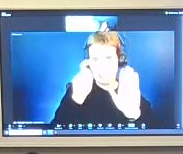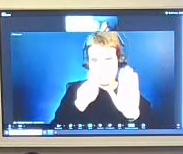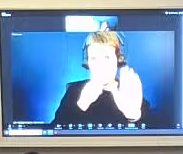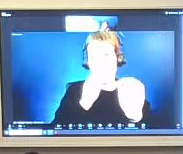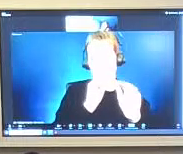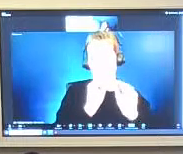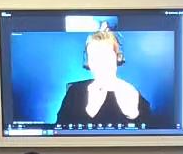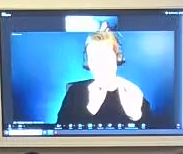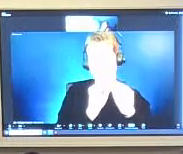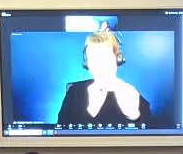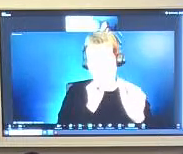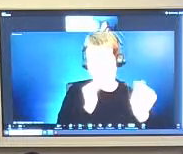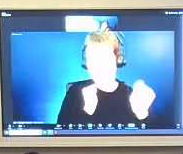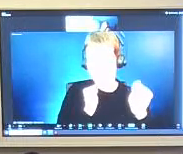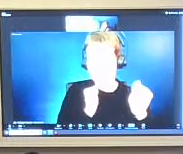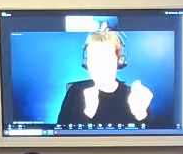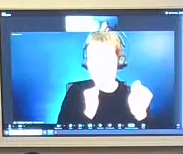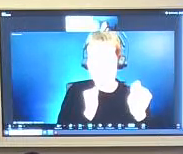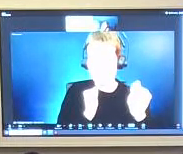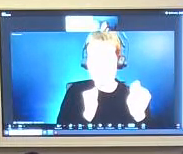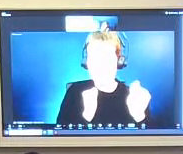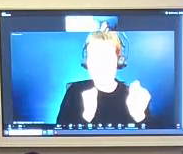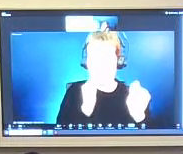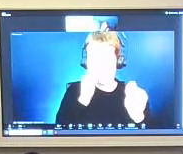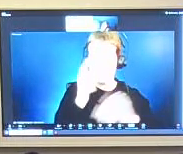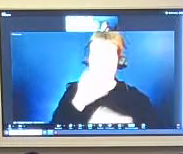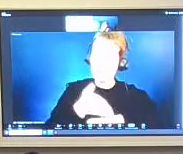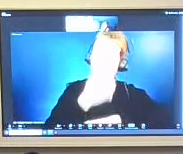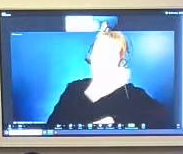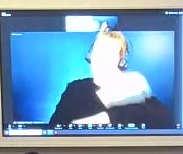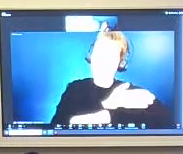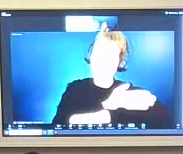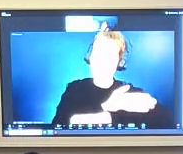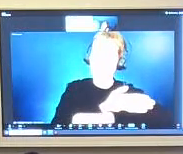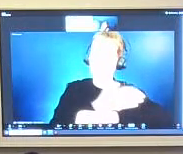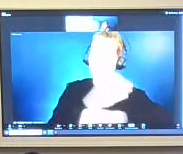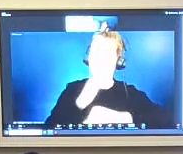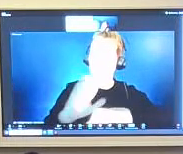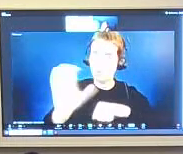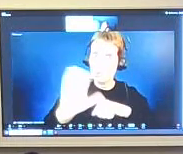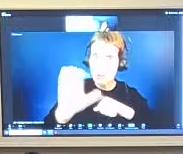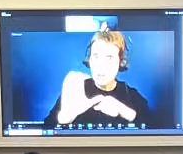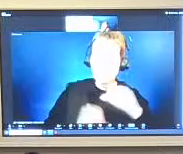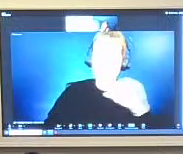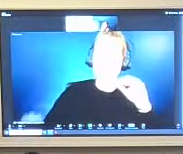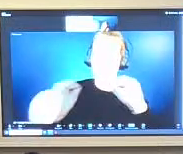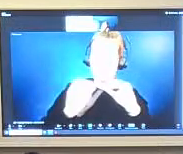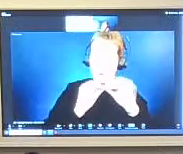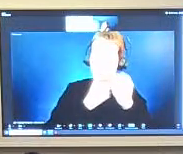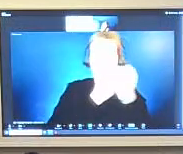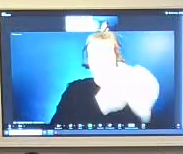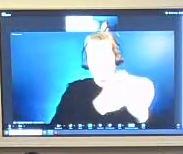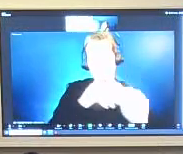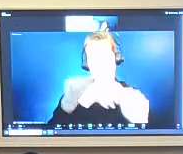so that we can start on this process of making Charleston truly an ADA compliant city.